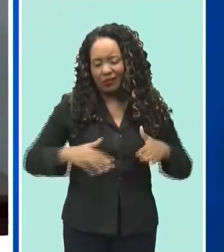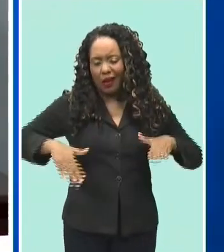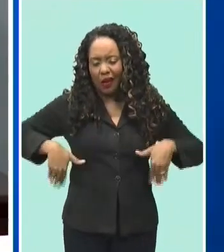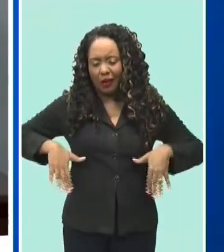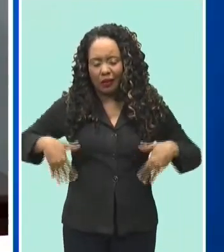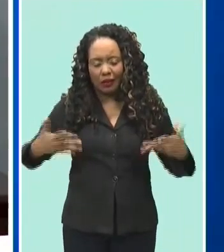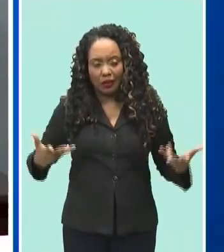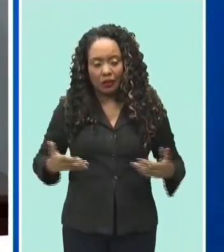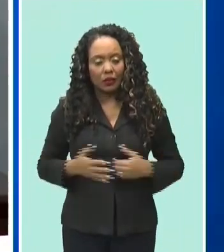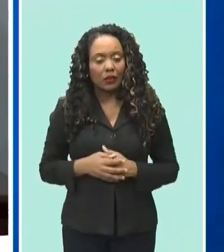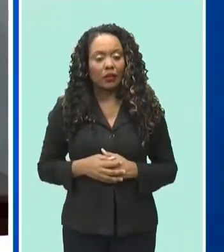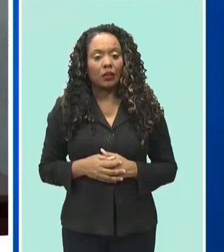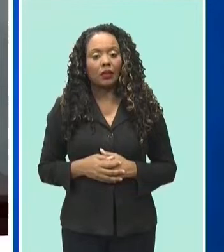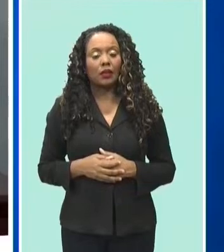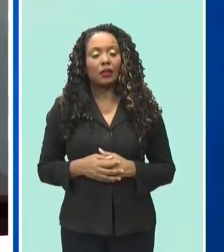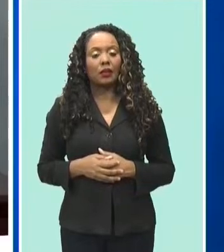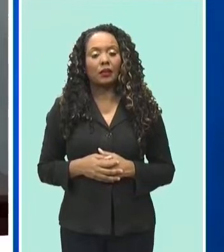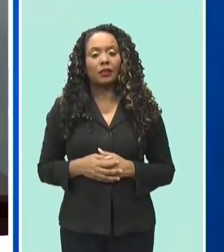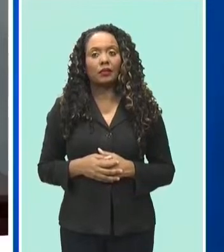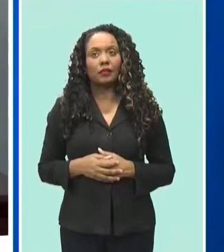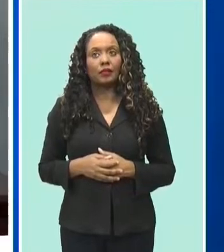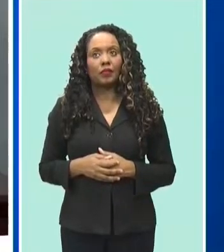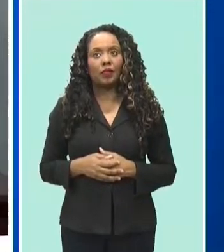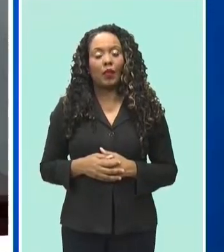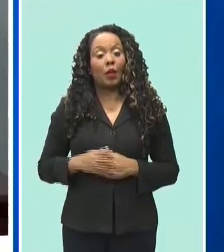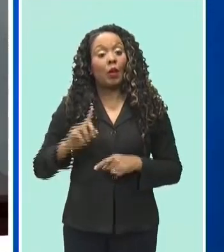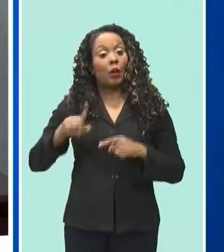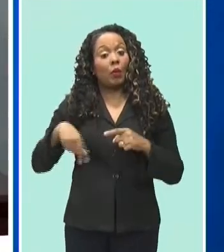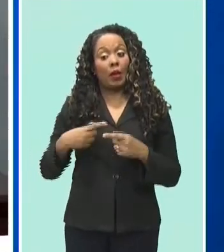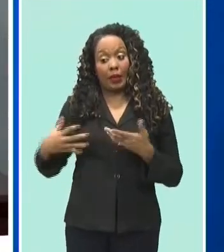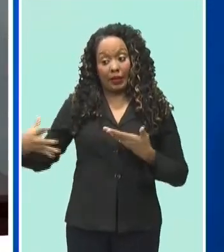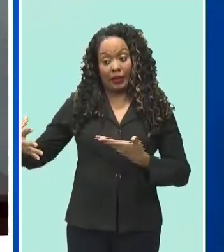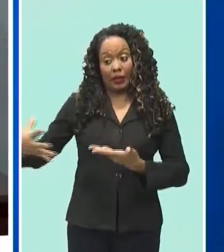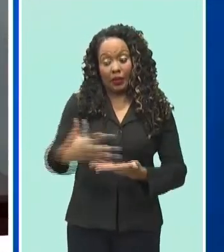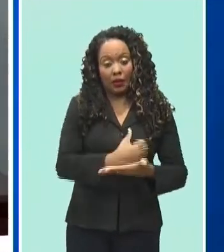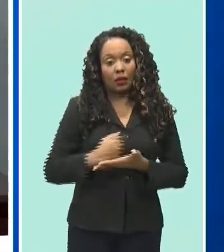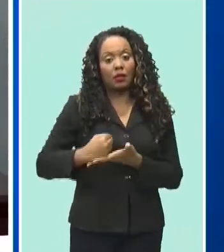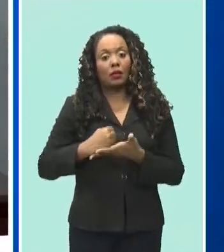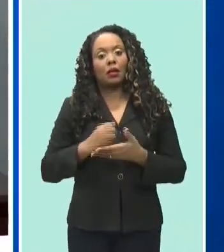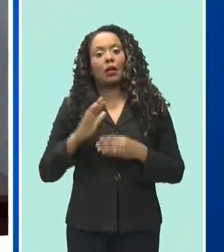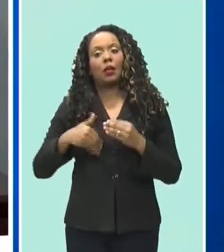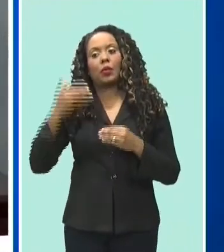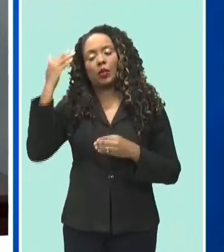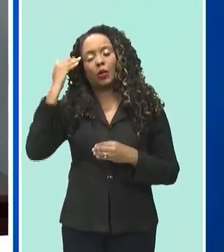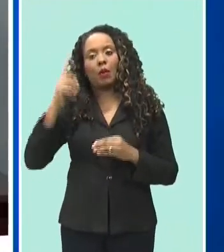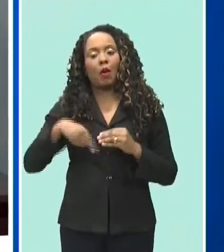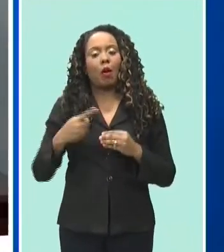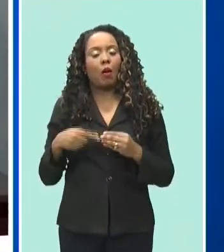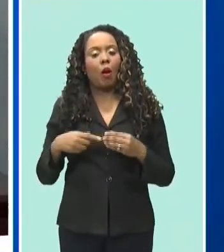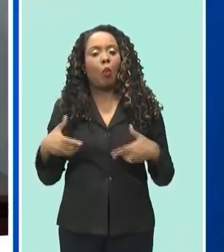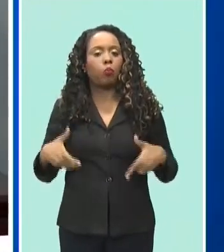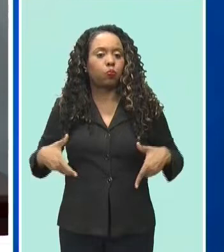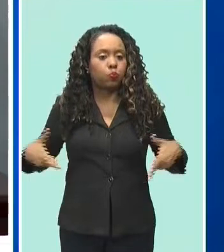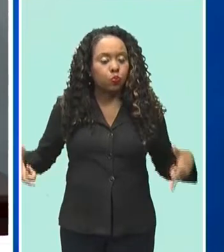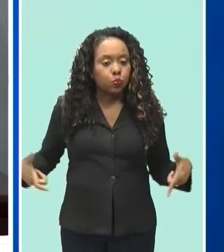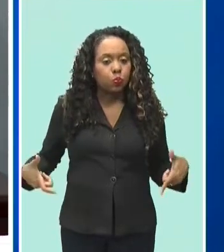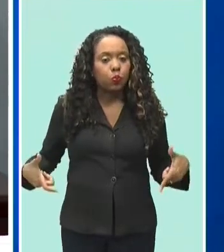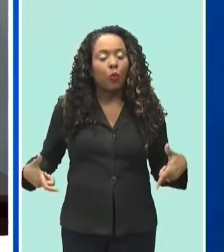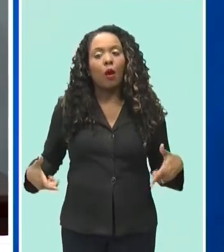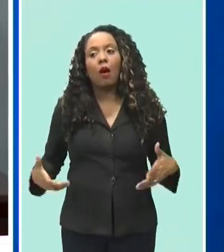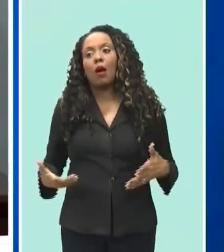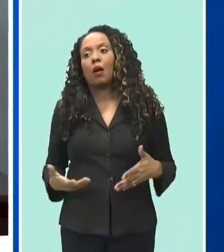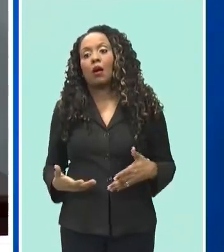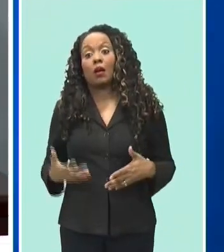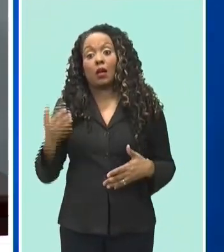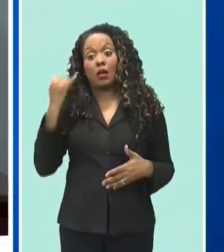STEP survey. That will tell us where we stand with obesity. Is it more than, between obesity and overweight, more